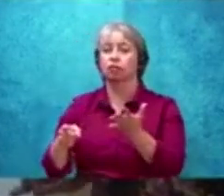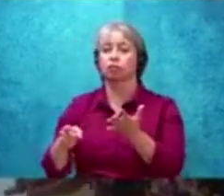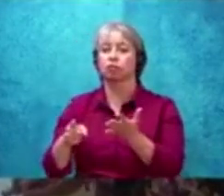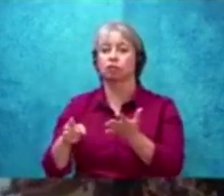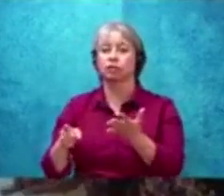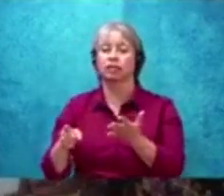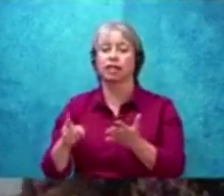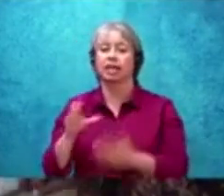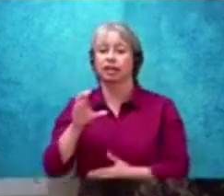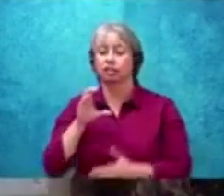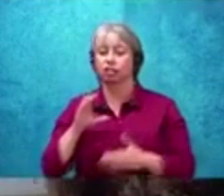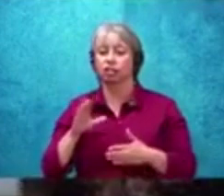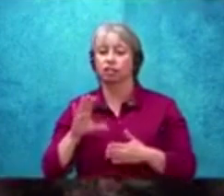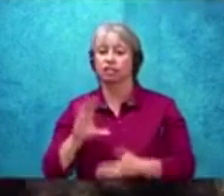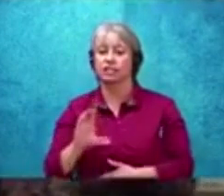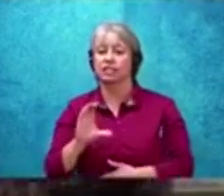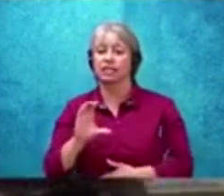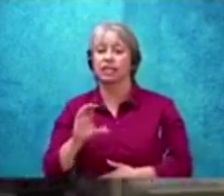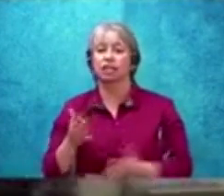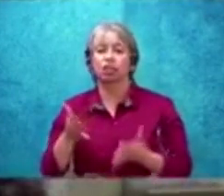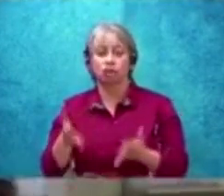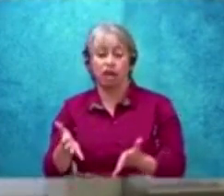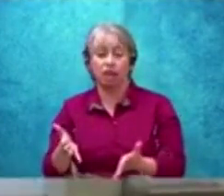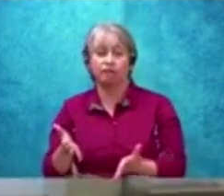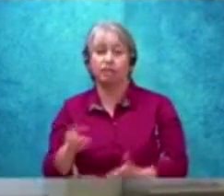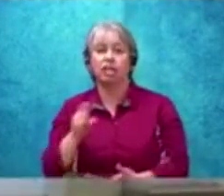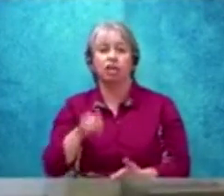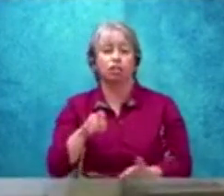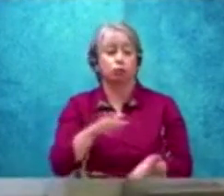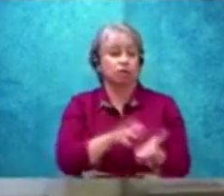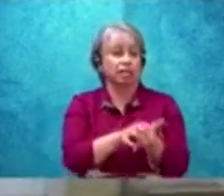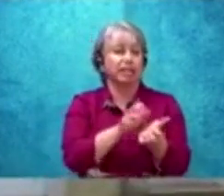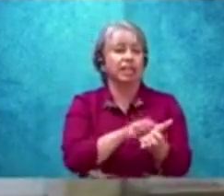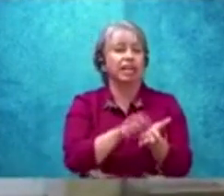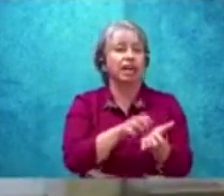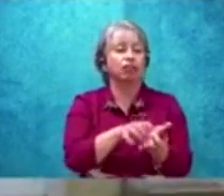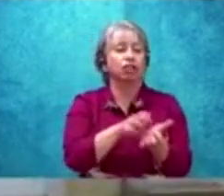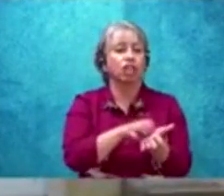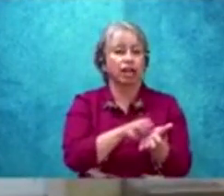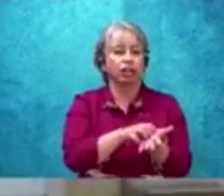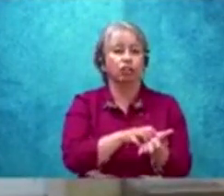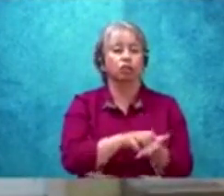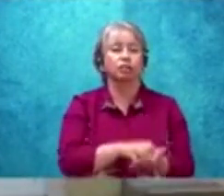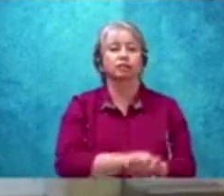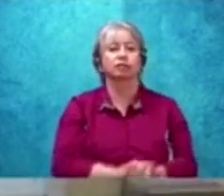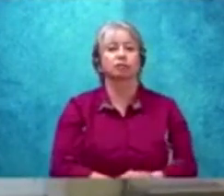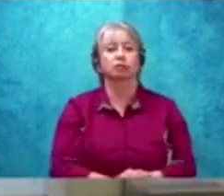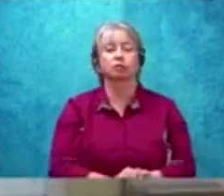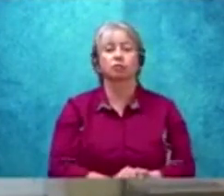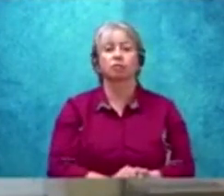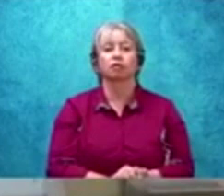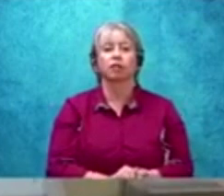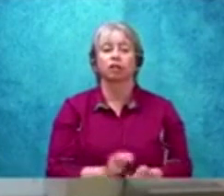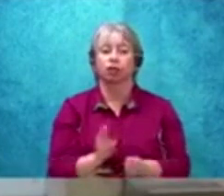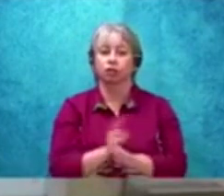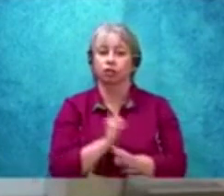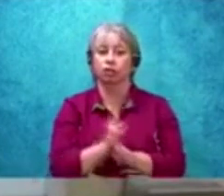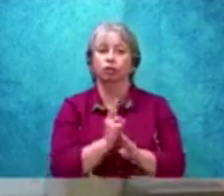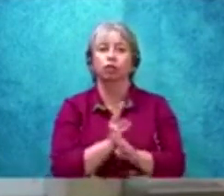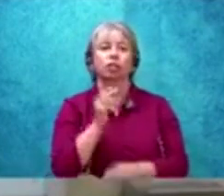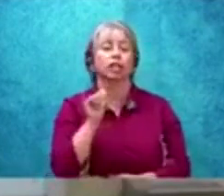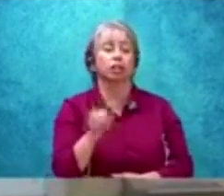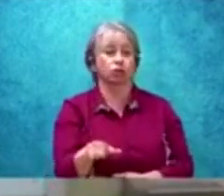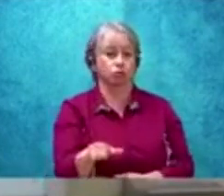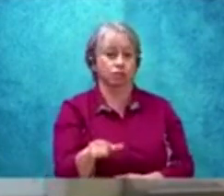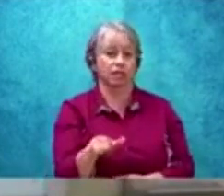Here's where you're definitely going to want to use a calculator. So if you have one on hand, you can go to your calculator. Let me